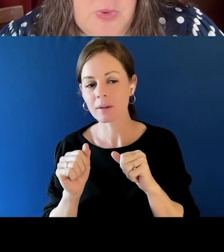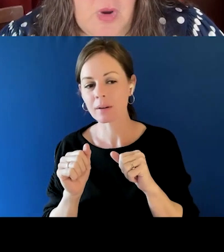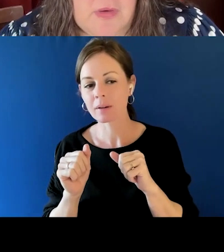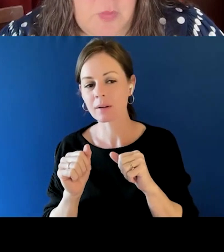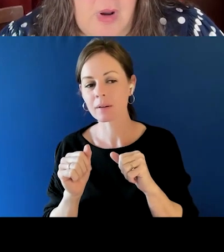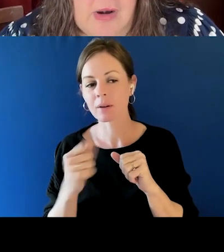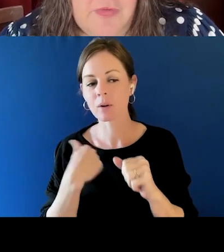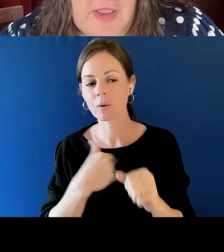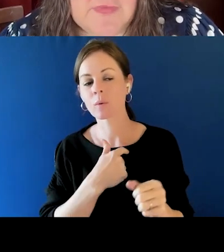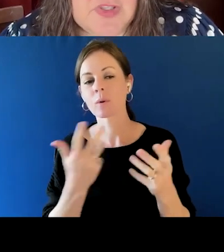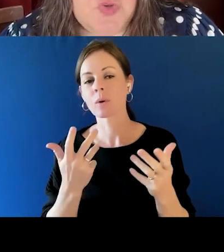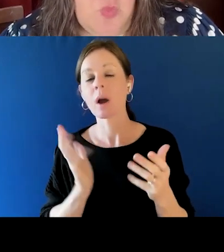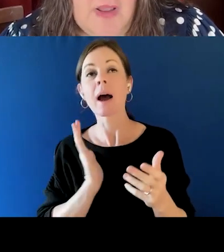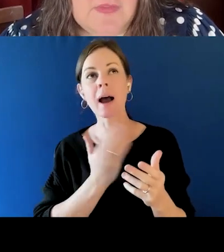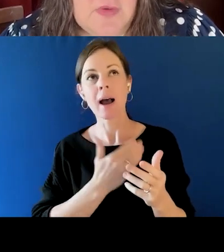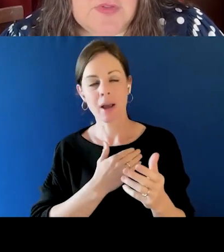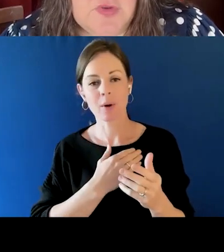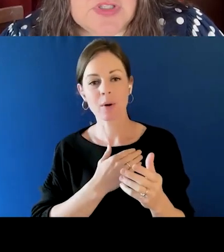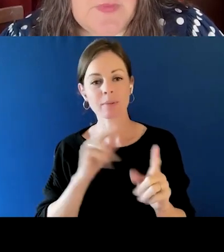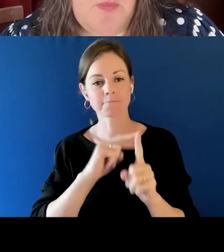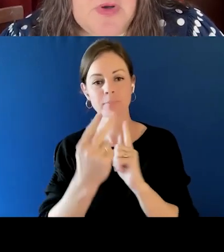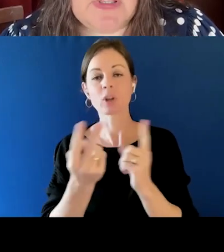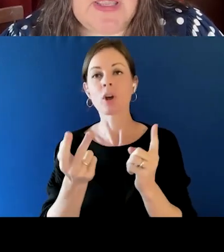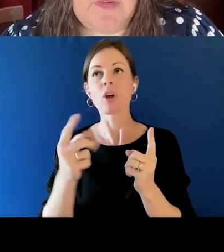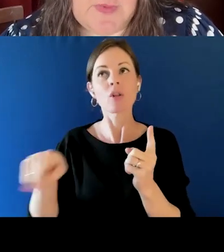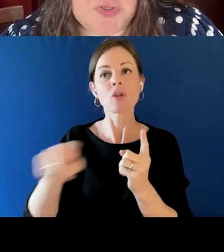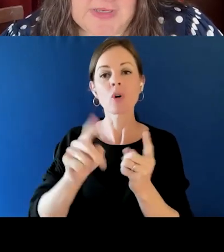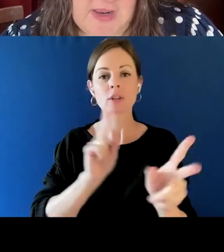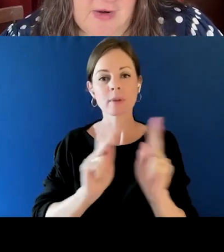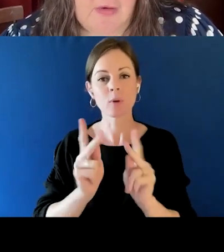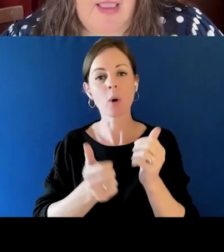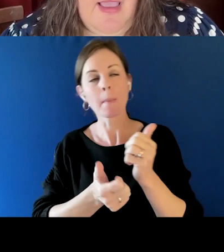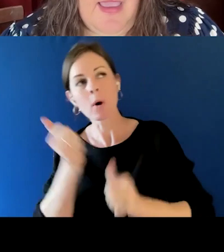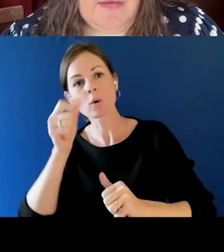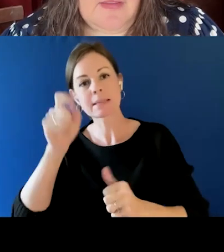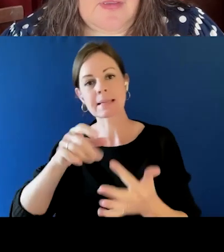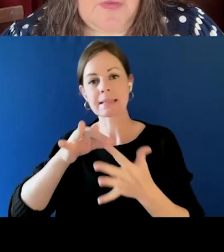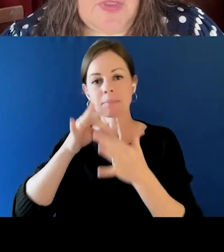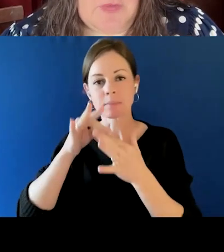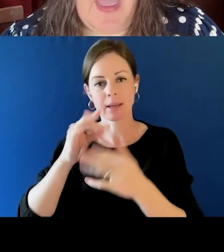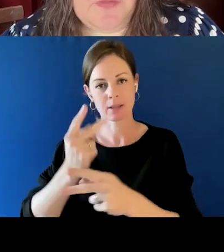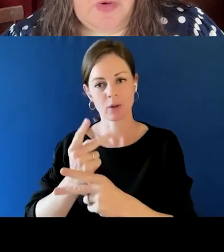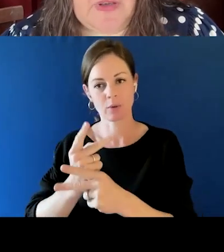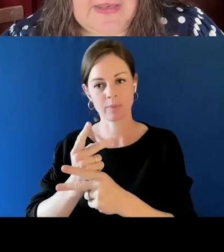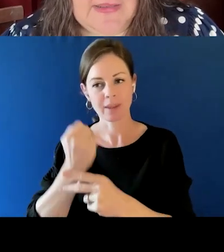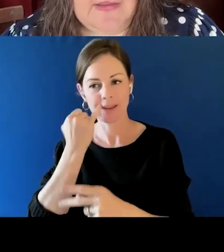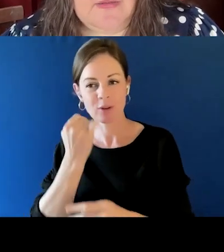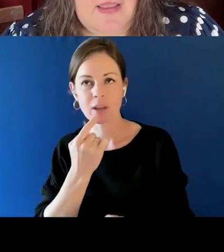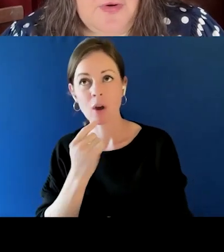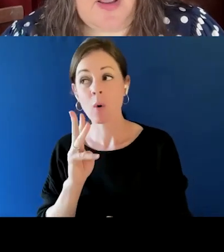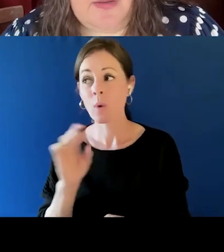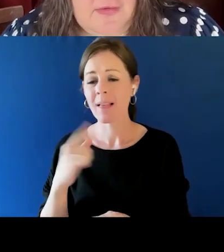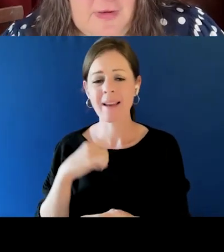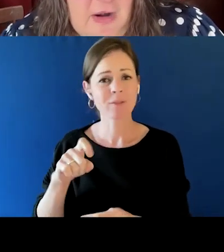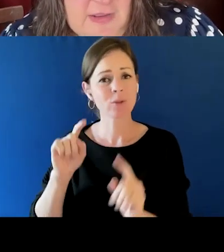But we want, our philosophy is you want those are the people most in need of specialized care. And if you say, well, I have to go to the ED,